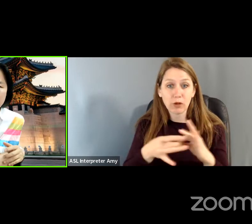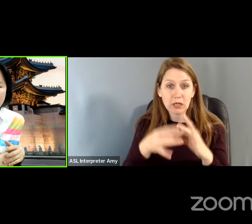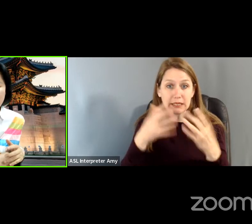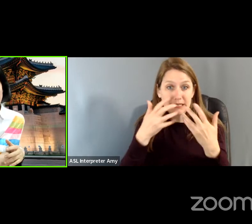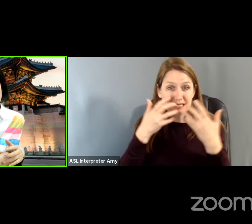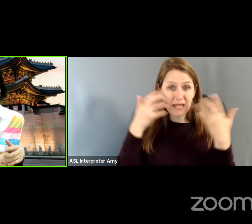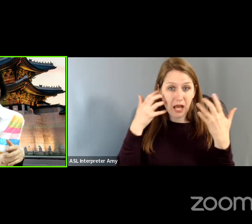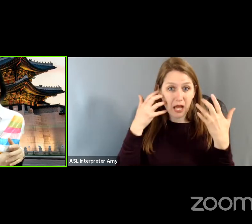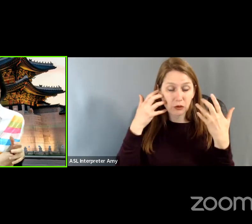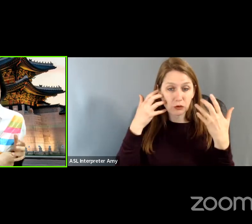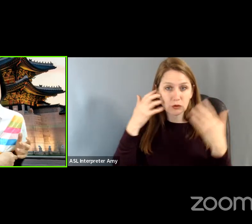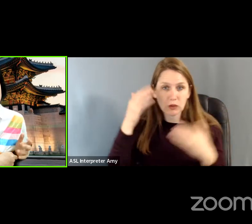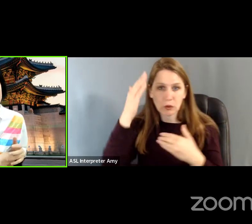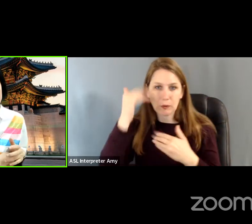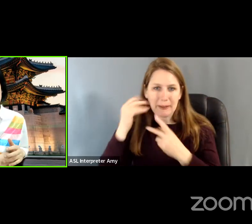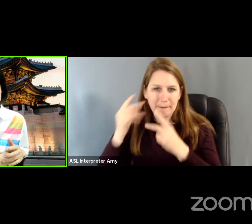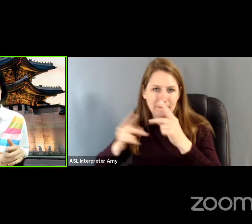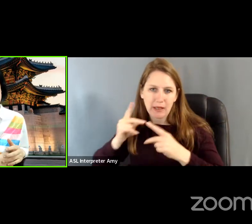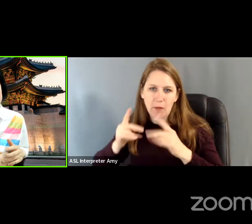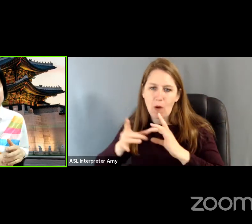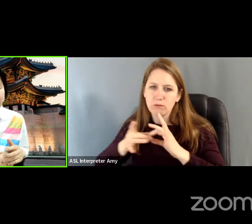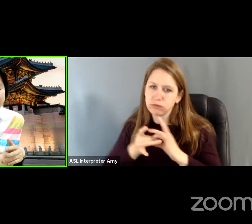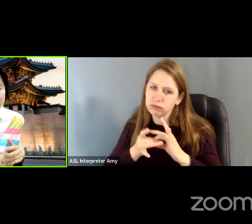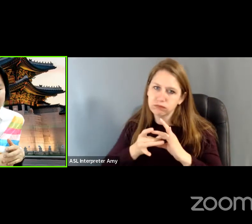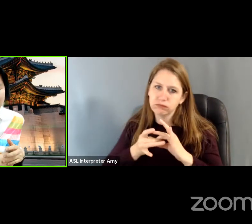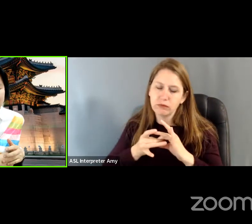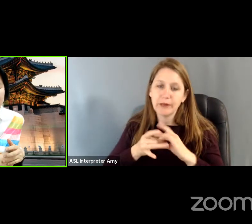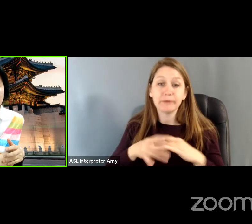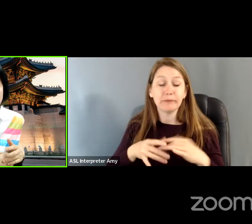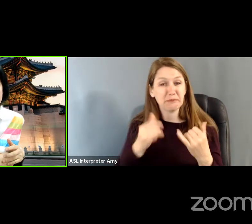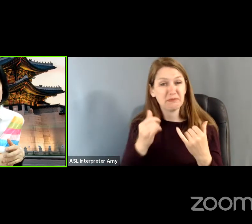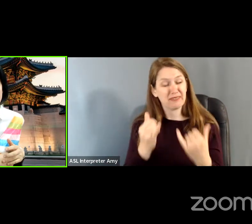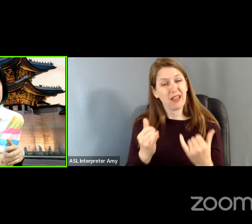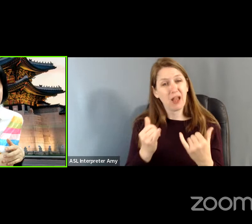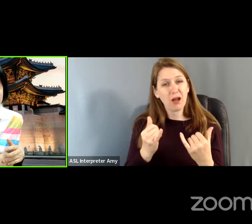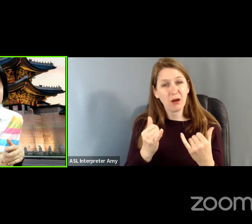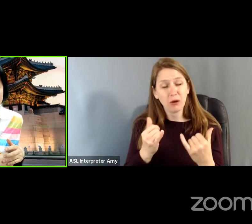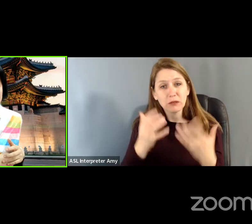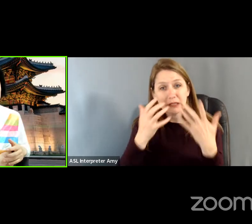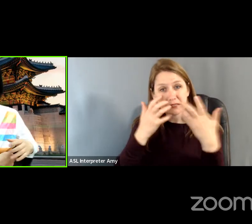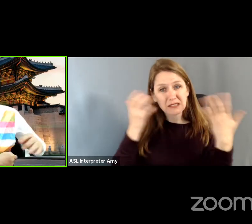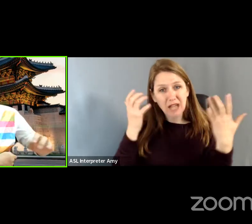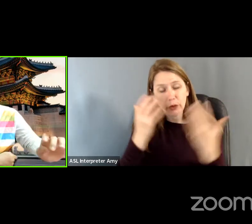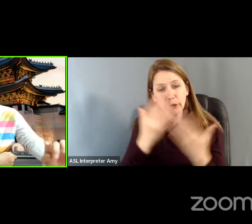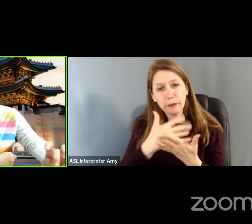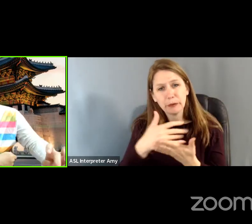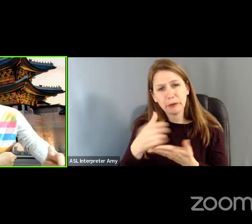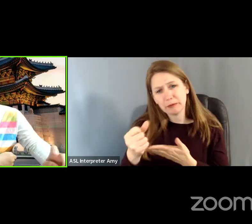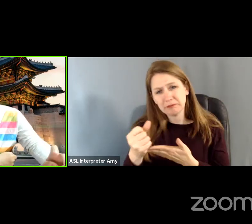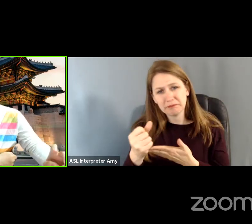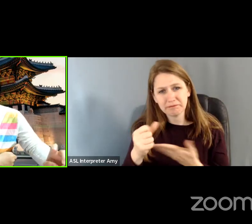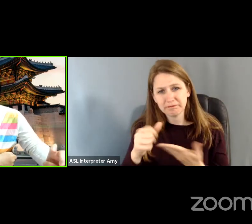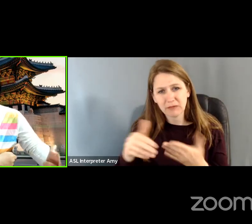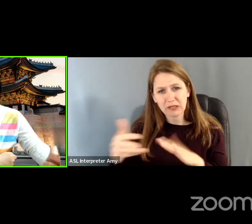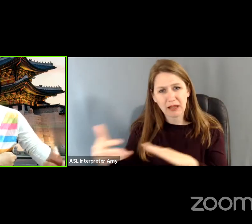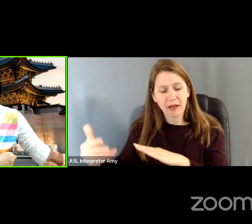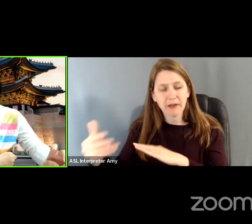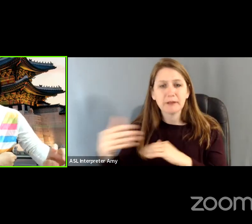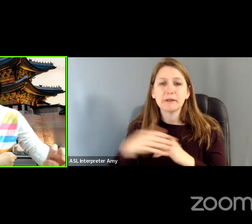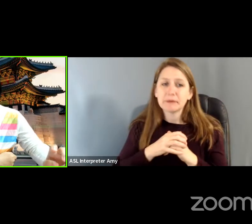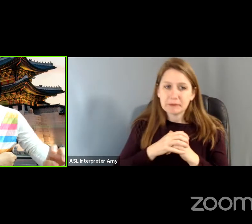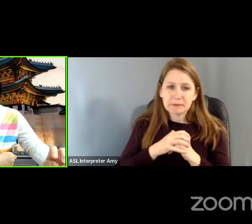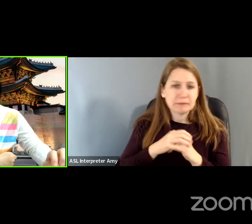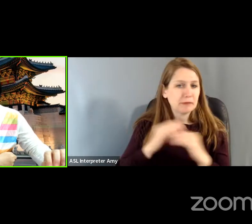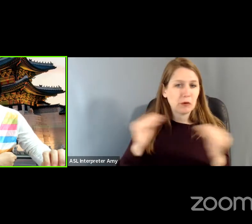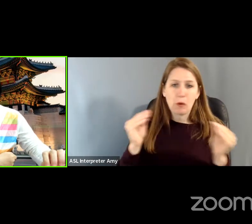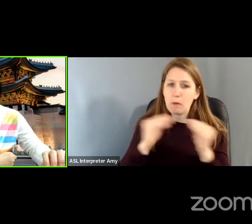Koreans, although the tiger is extinct in Korea now. There are